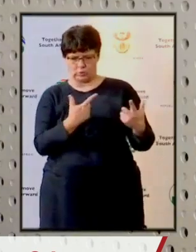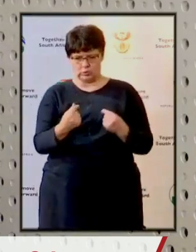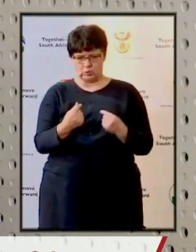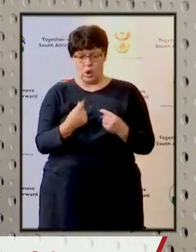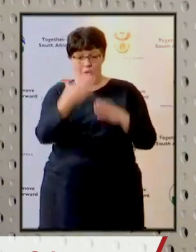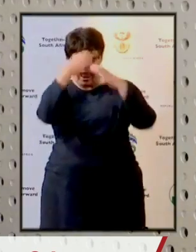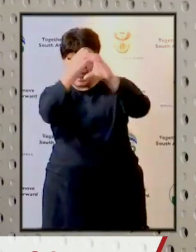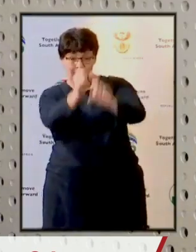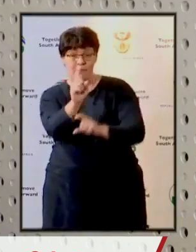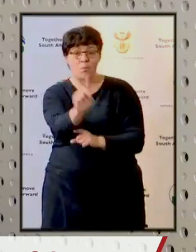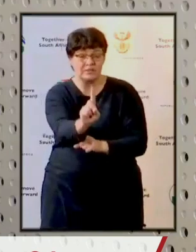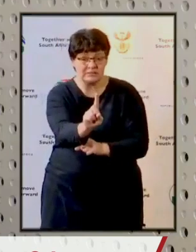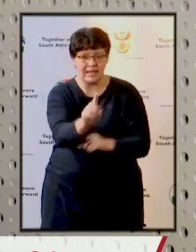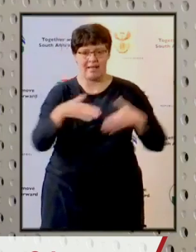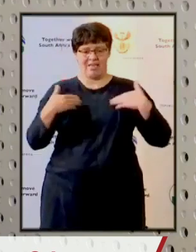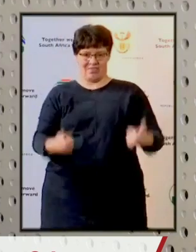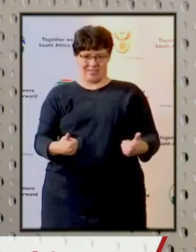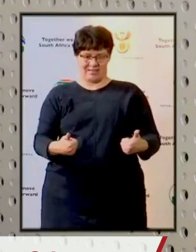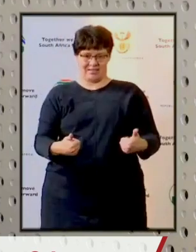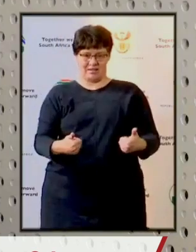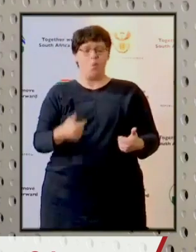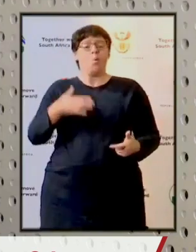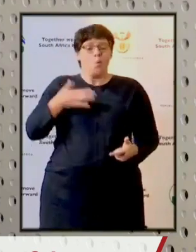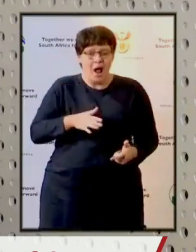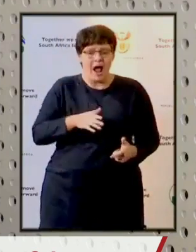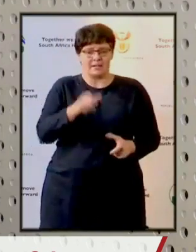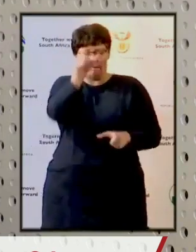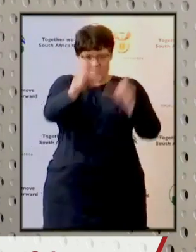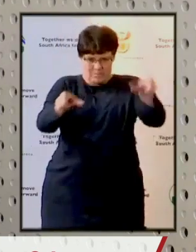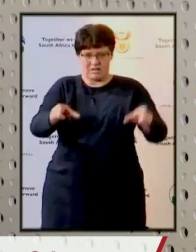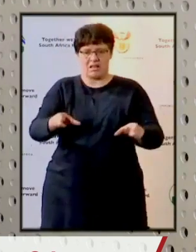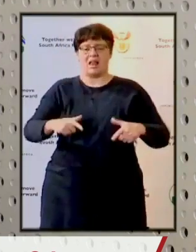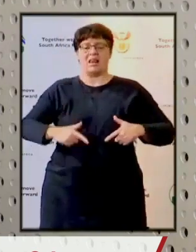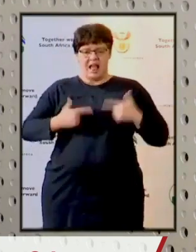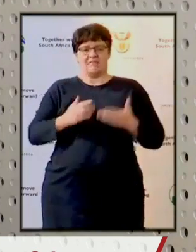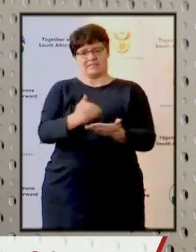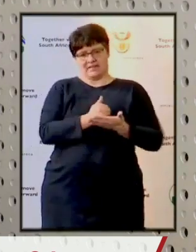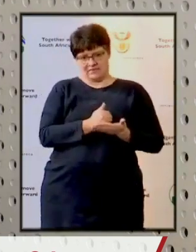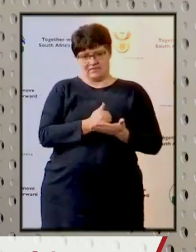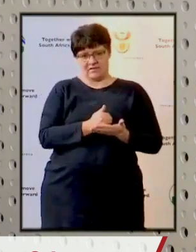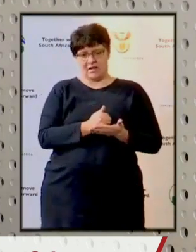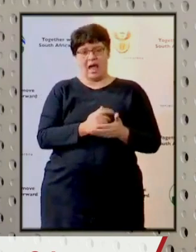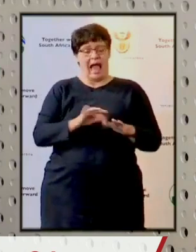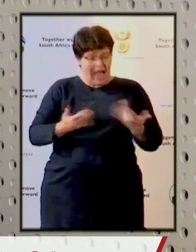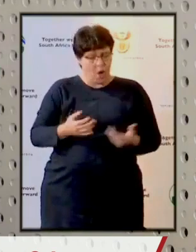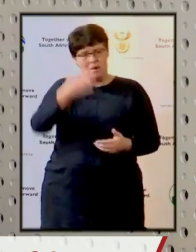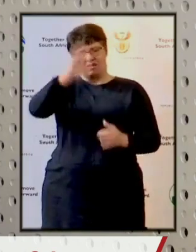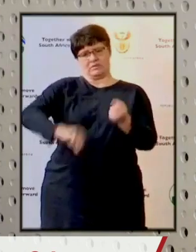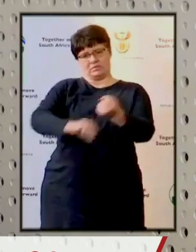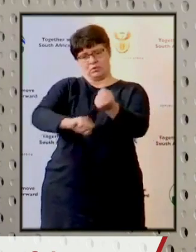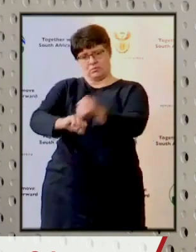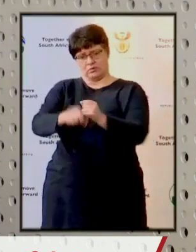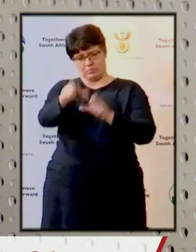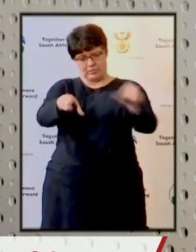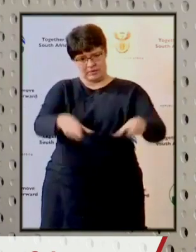first part of what we need to do as South Africans. Government supporting our people in that effort. At the